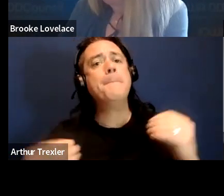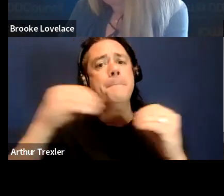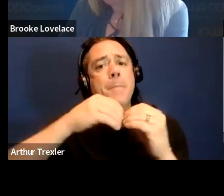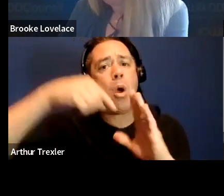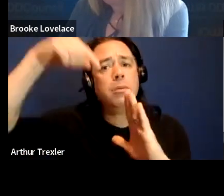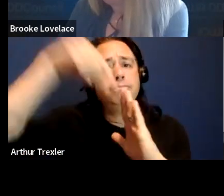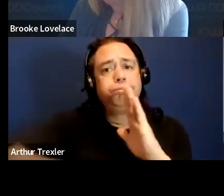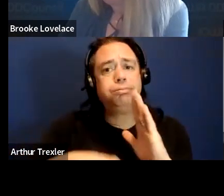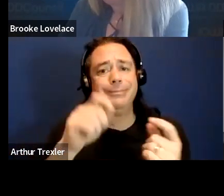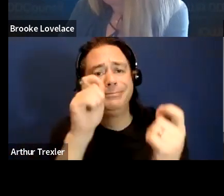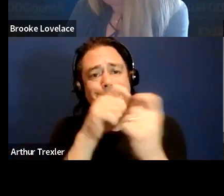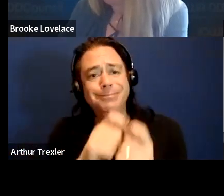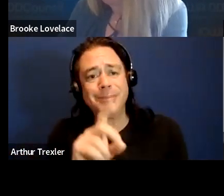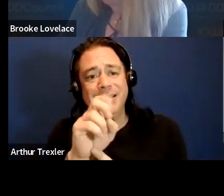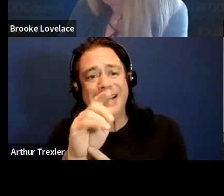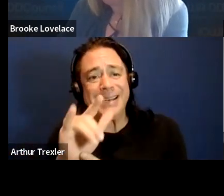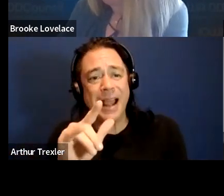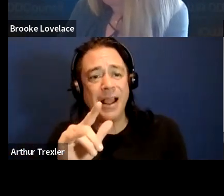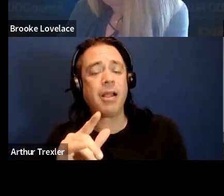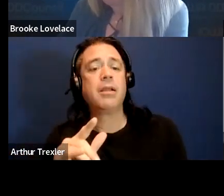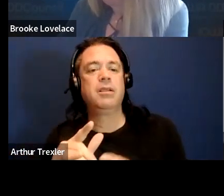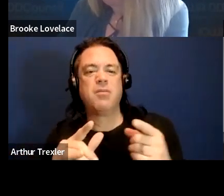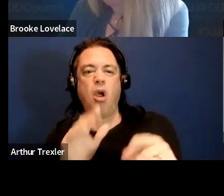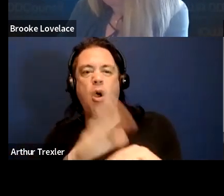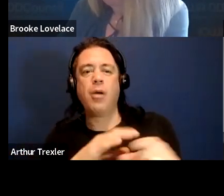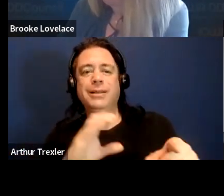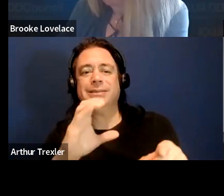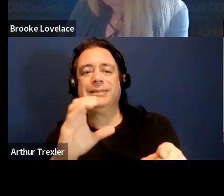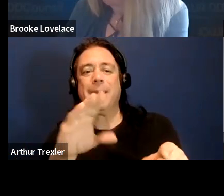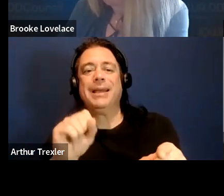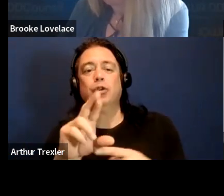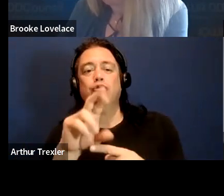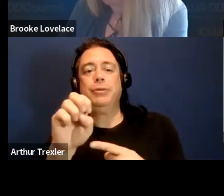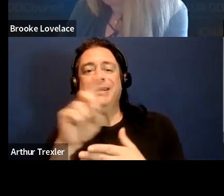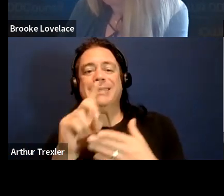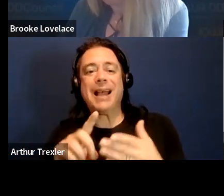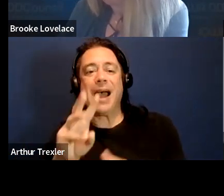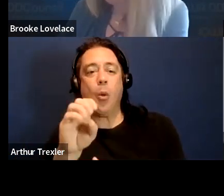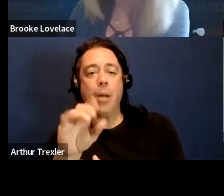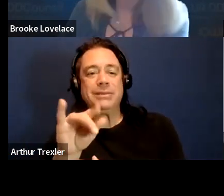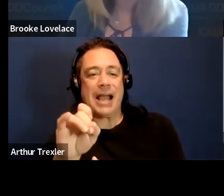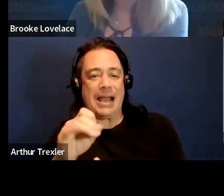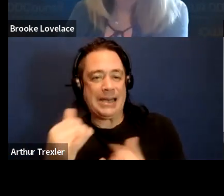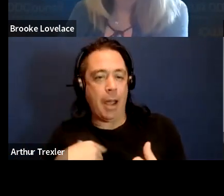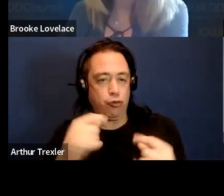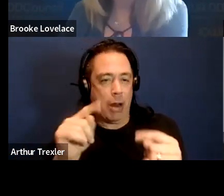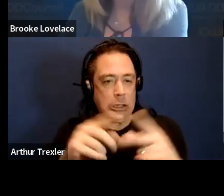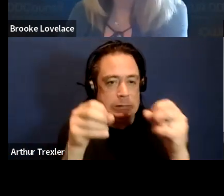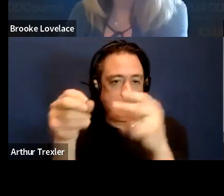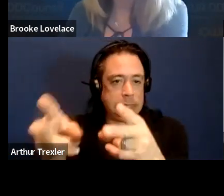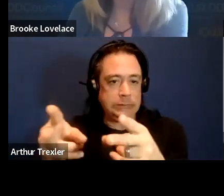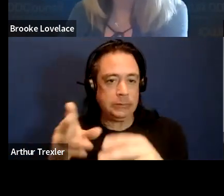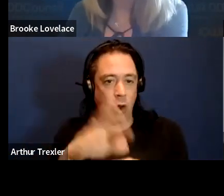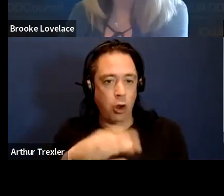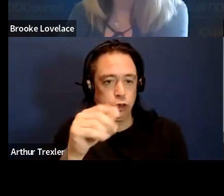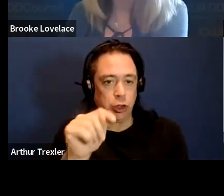timeline is on that CBS redesign website and I'm looking to pop into the chat here in just a